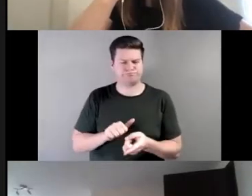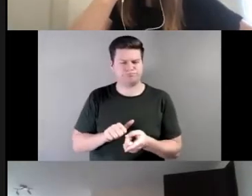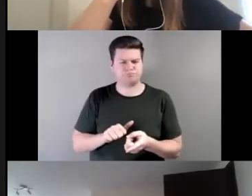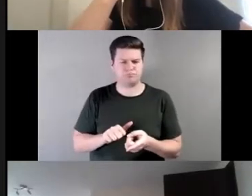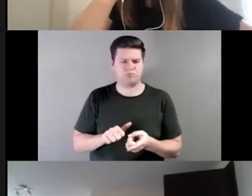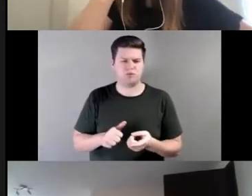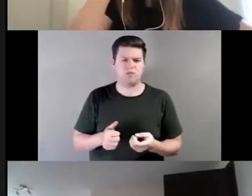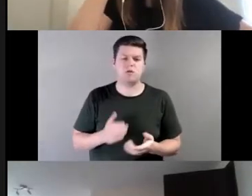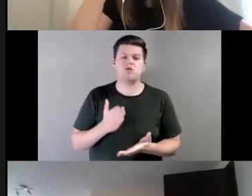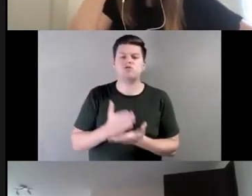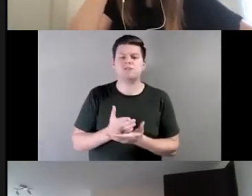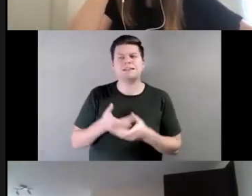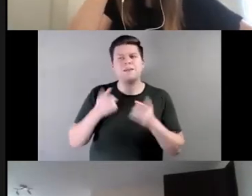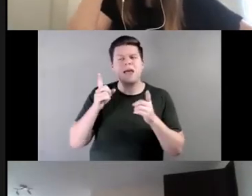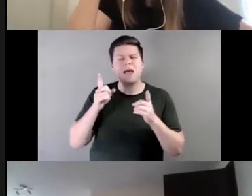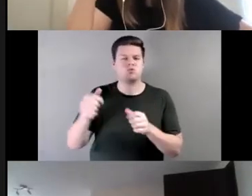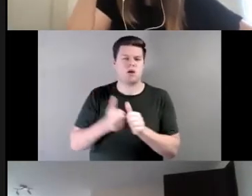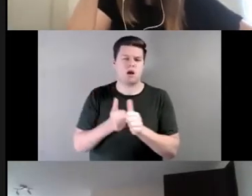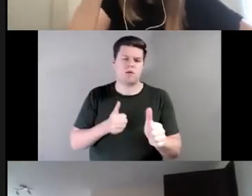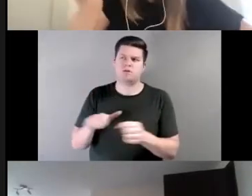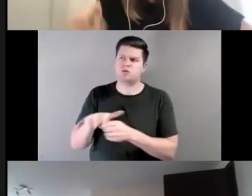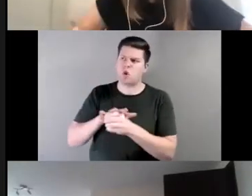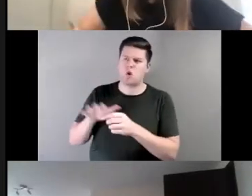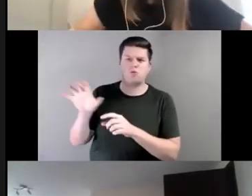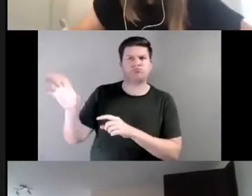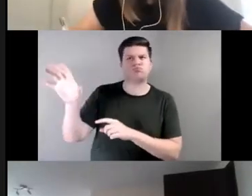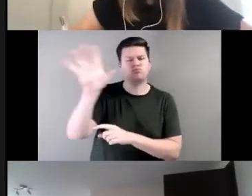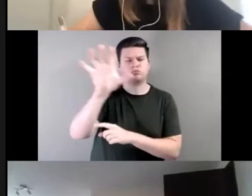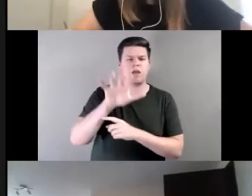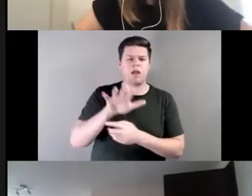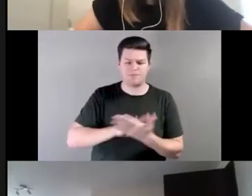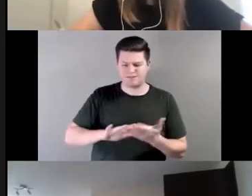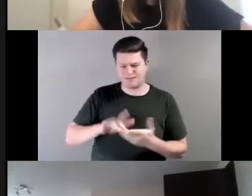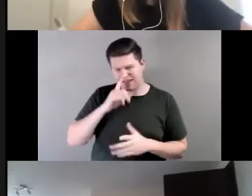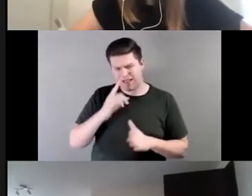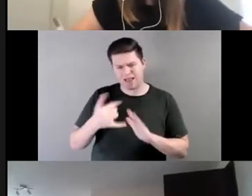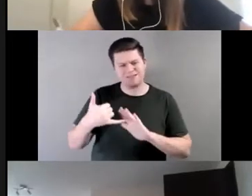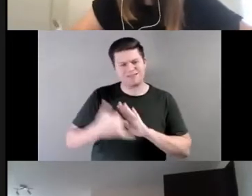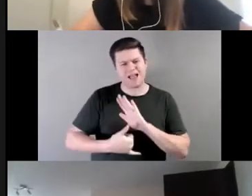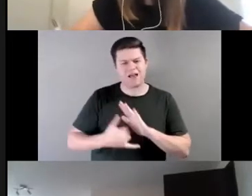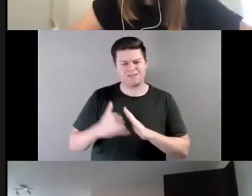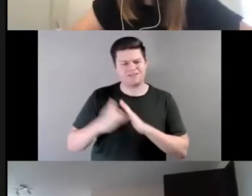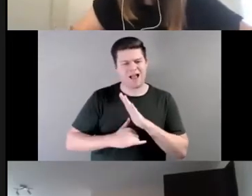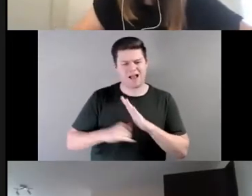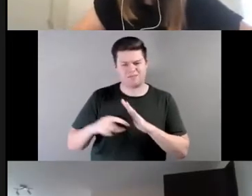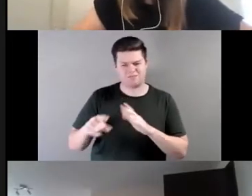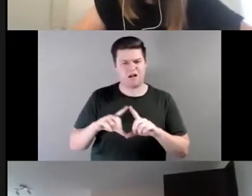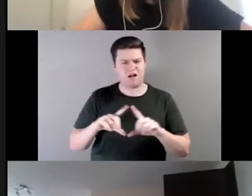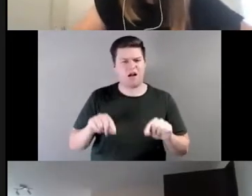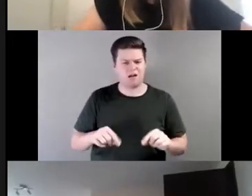ticketing equipment in place to be able to read and scan the cards, just the way bus operators do at present.